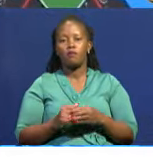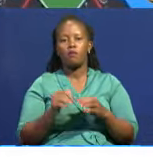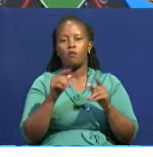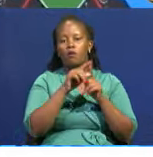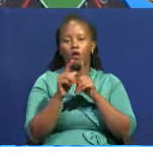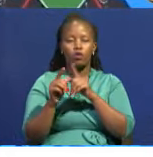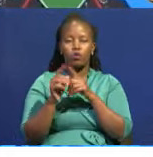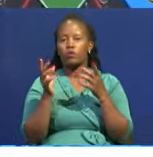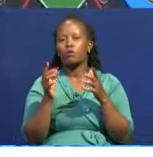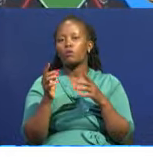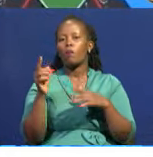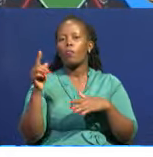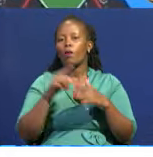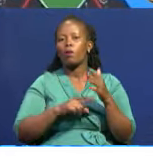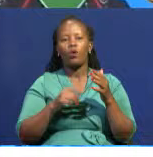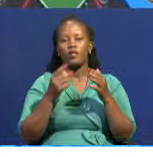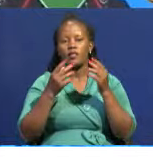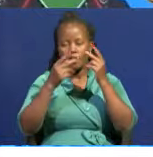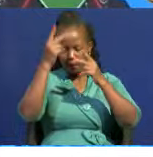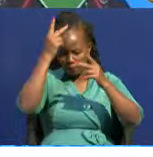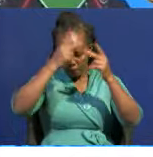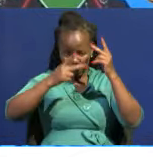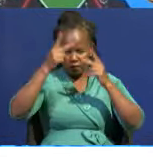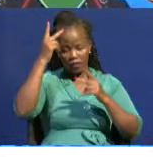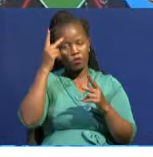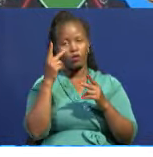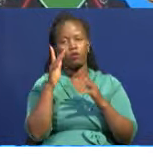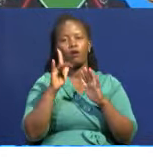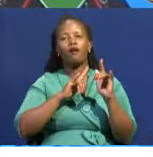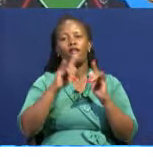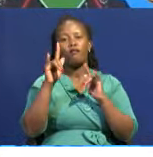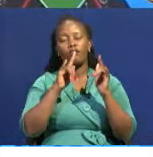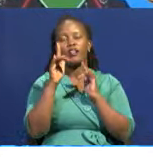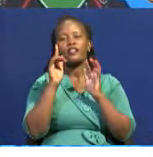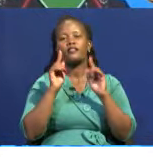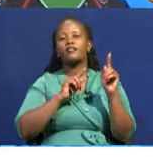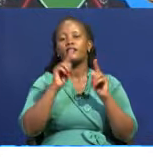What is a professional foreign service?